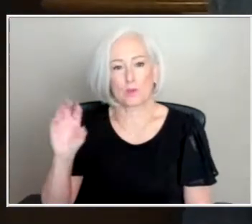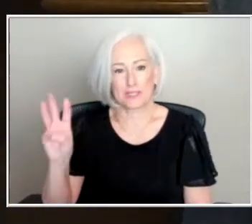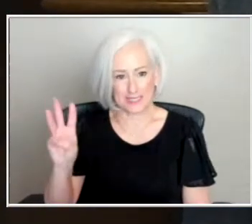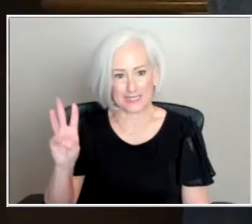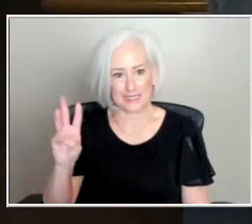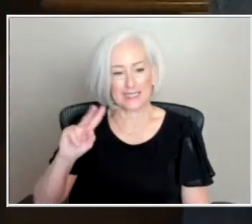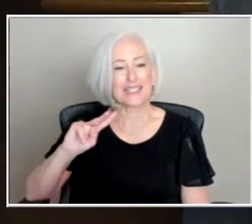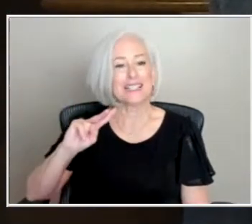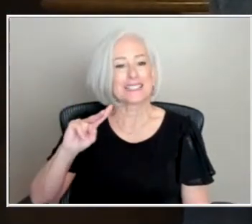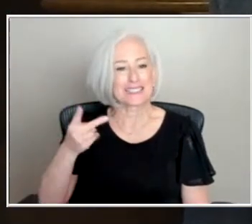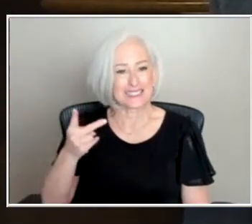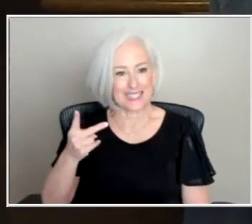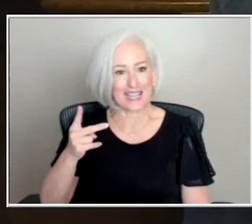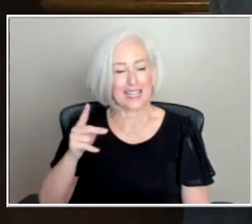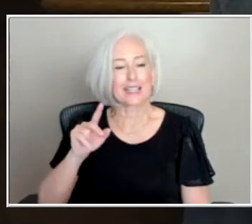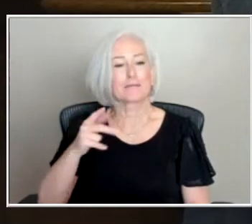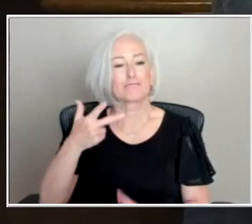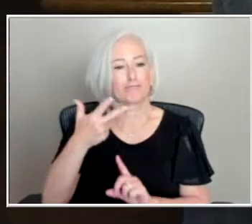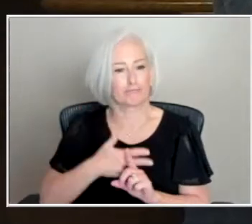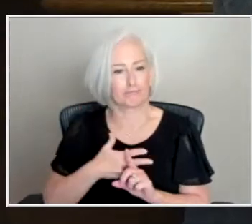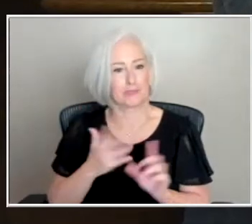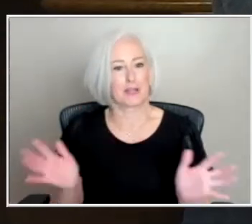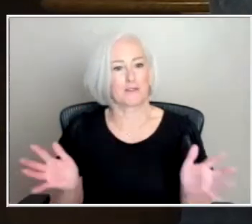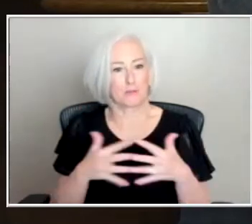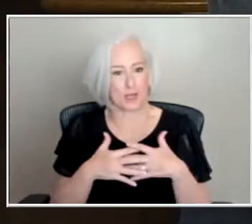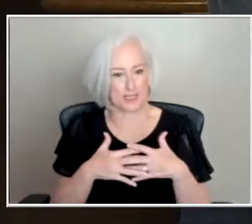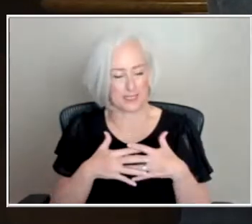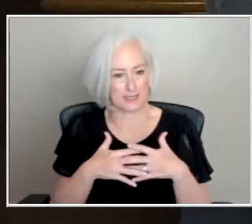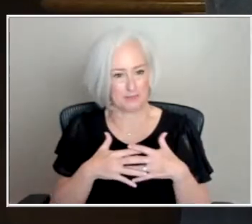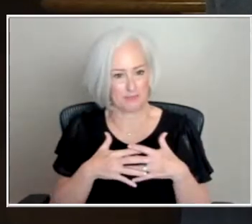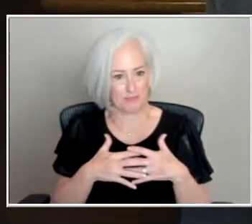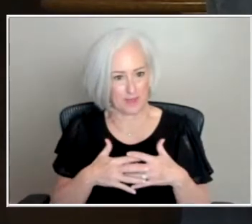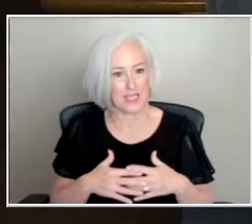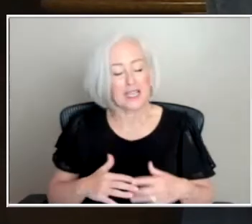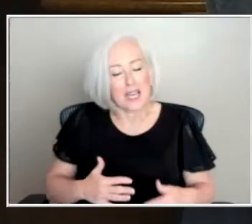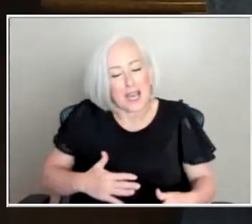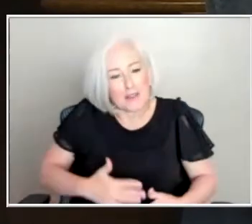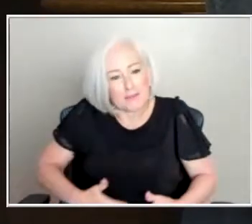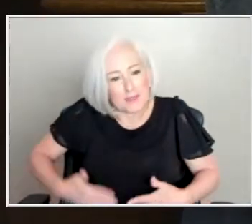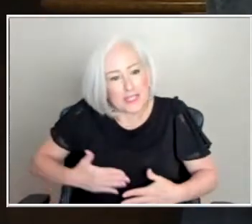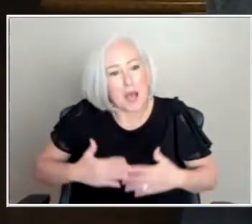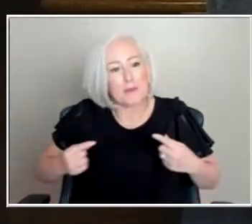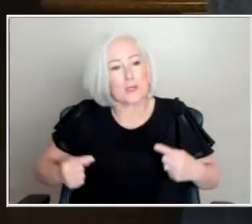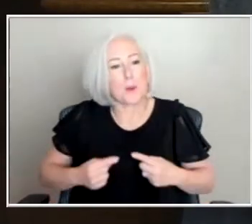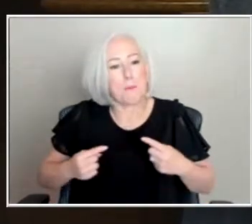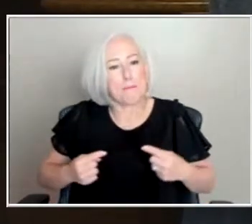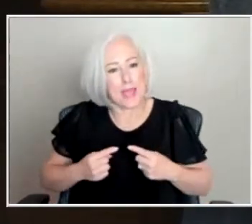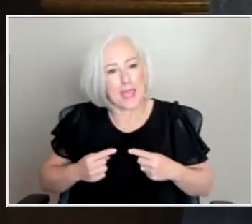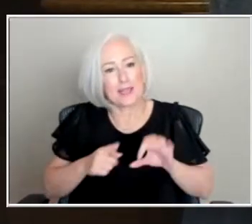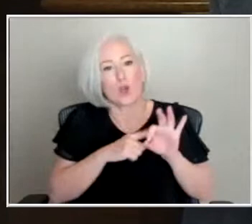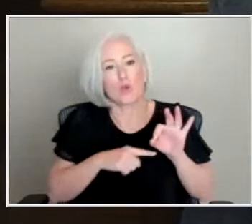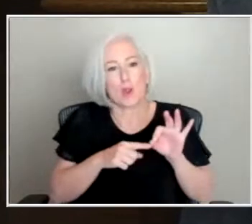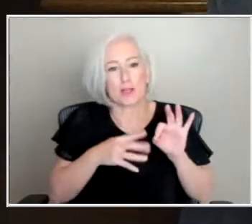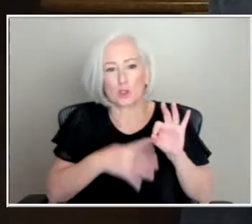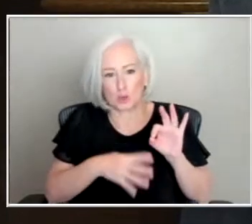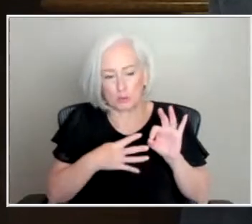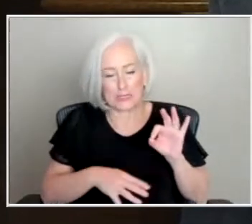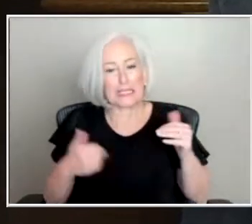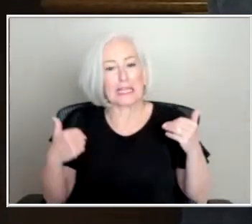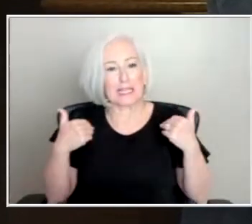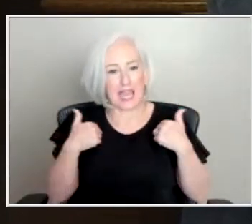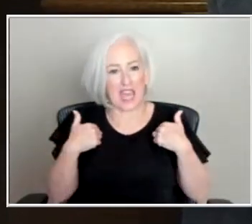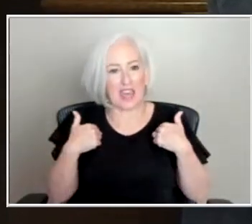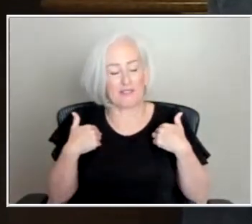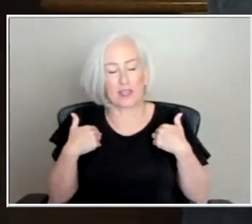second trimester of being pregnant, and I started having abdominal pain and rectal bleeding, as you stated, and it was just